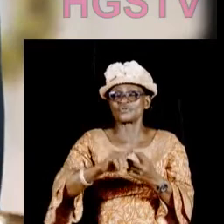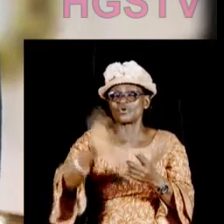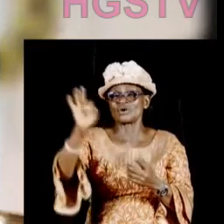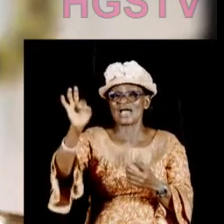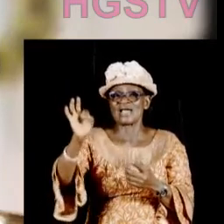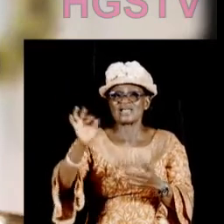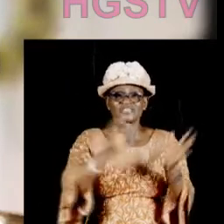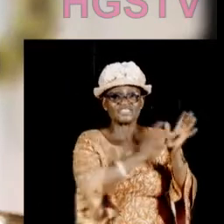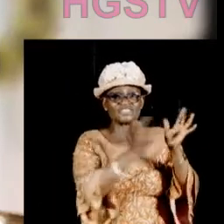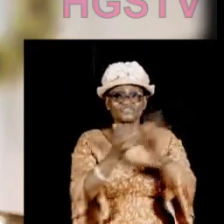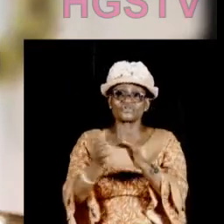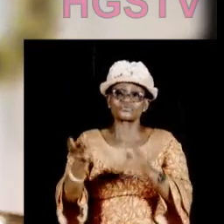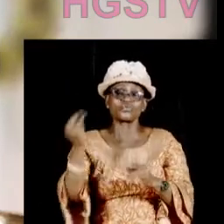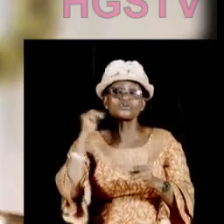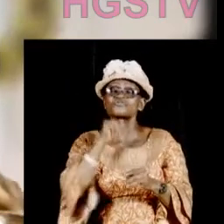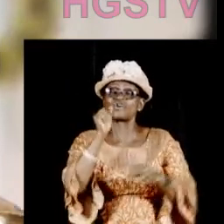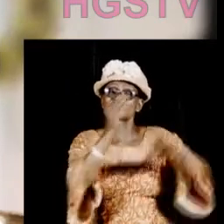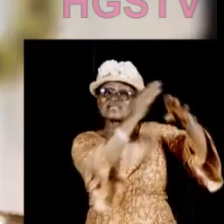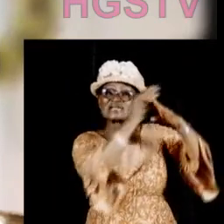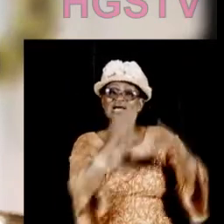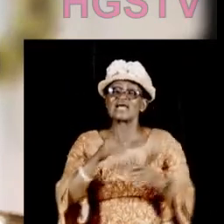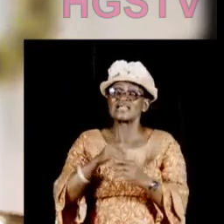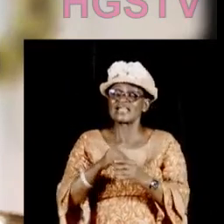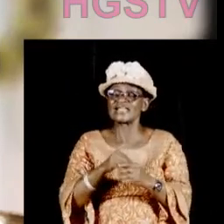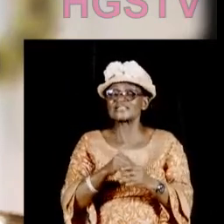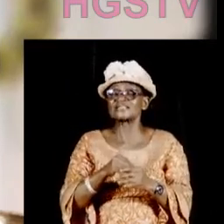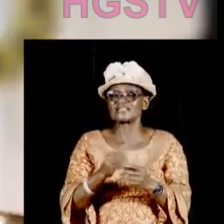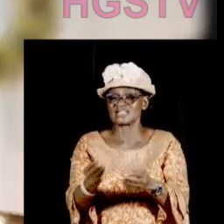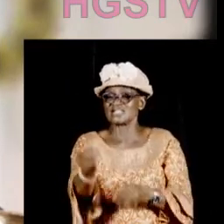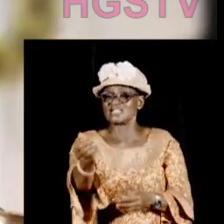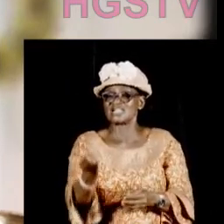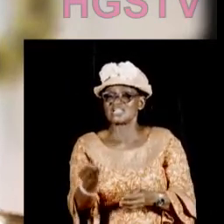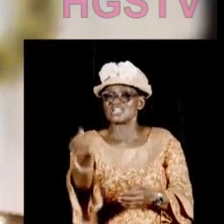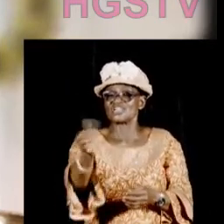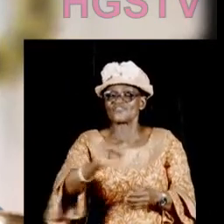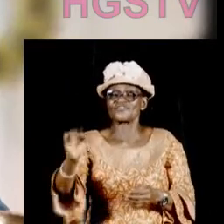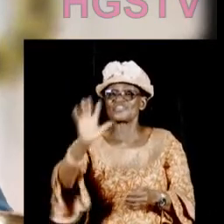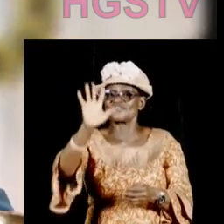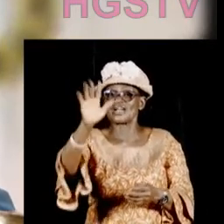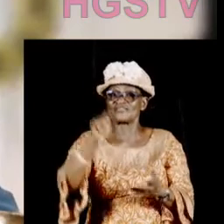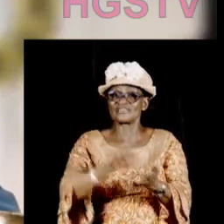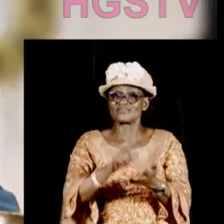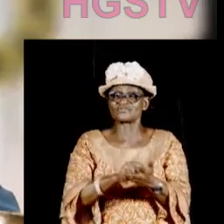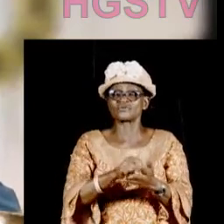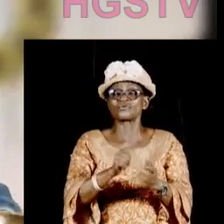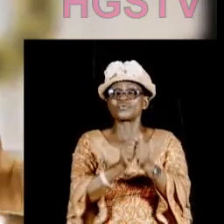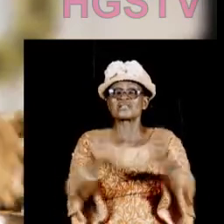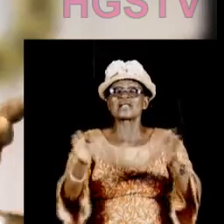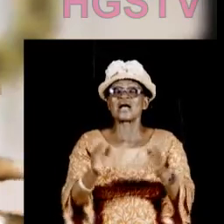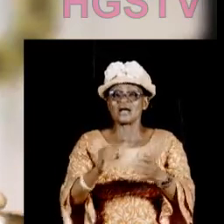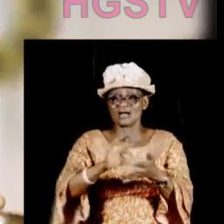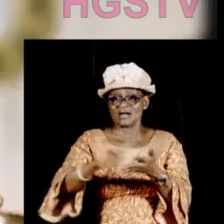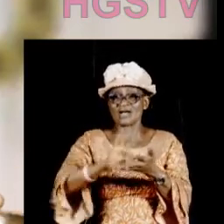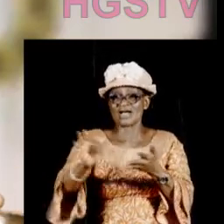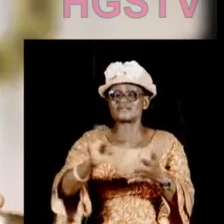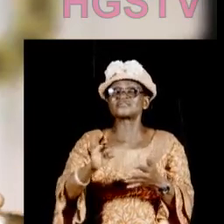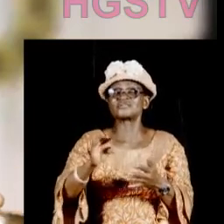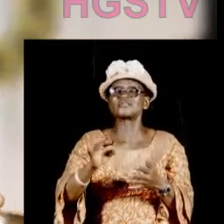not stranded in feeding the 5,000 without counting women and children. They were in the